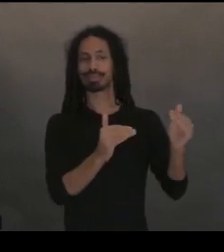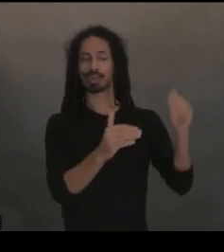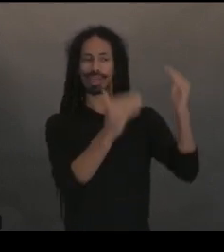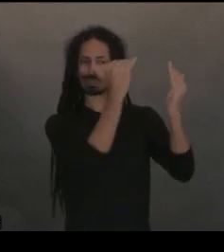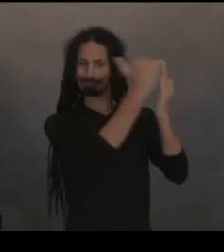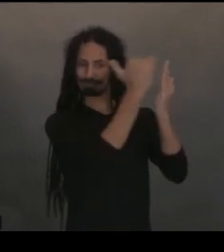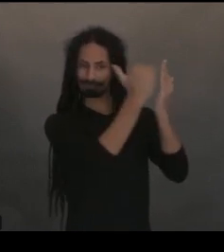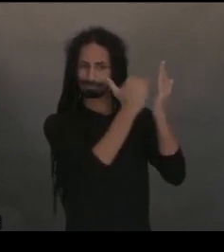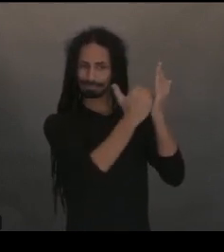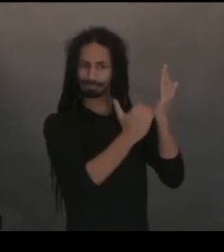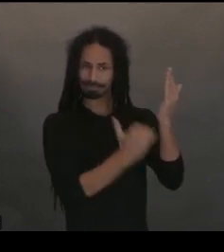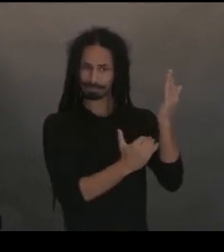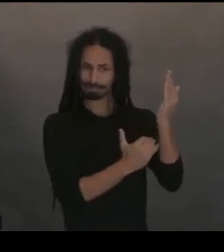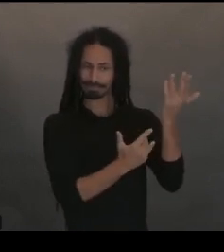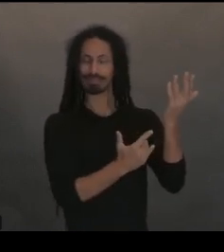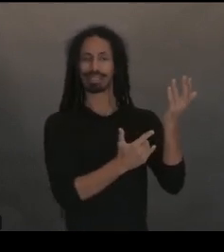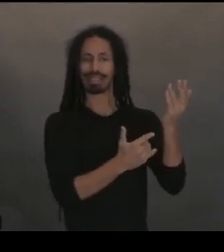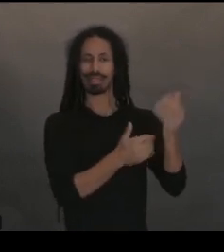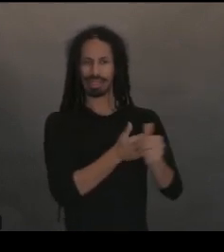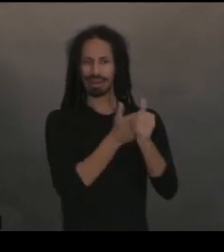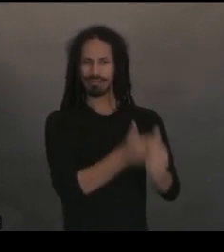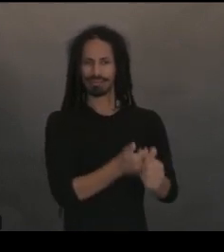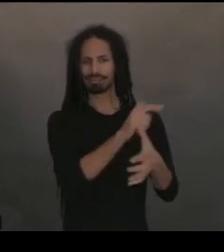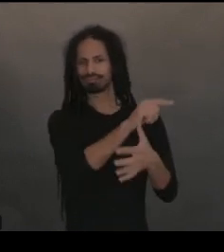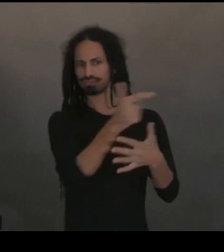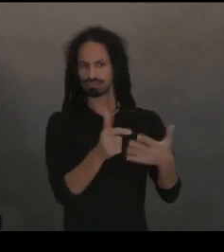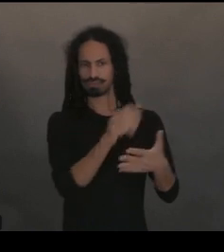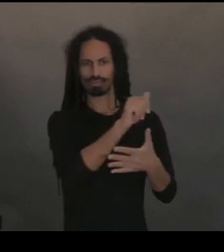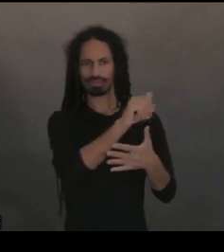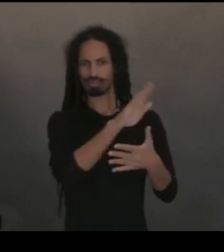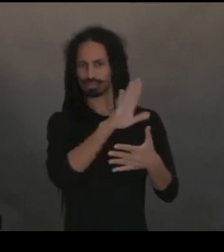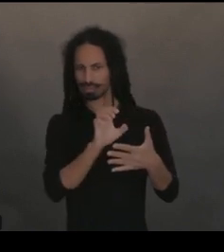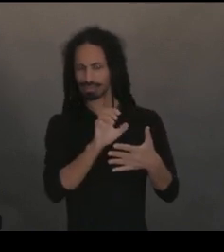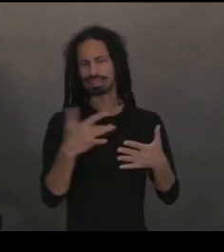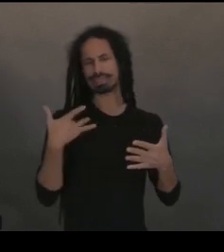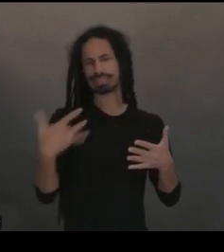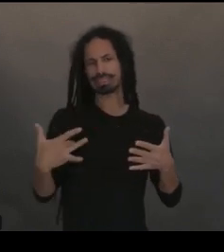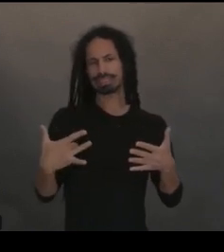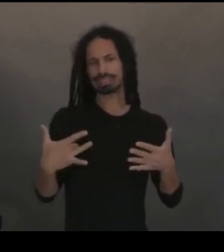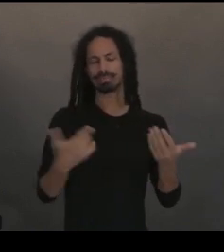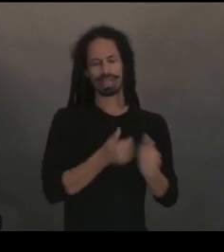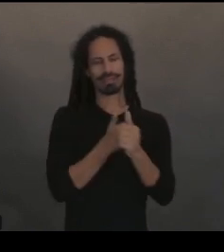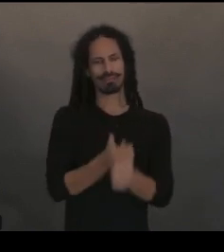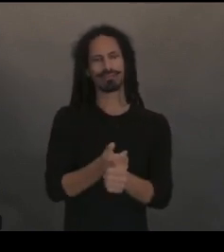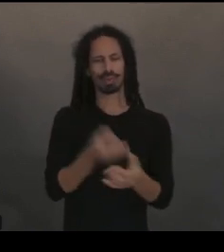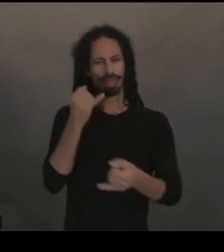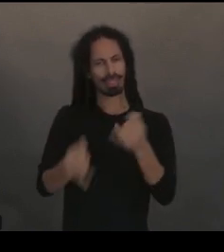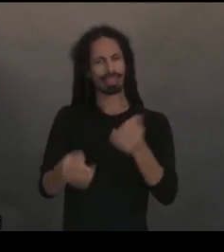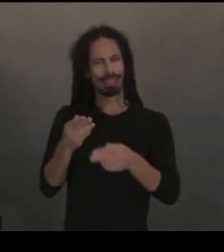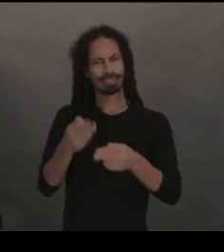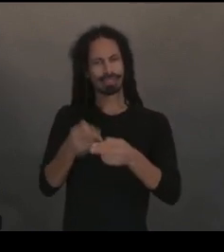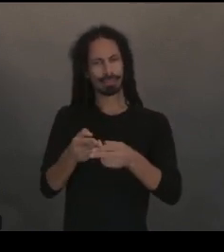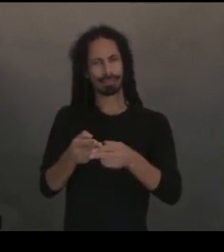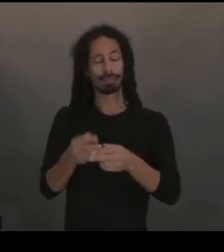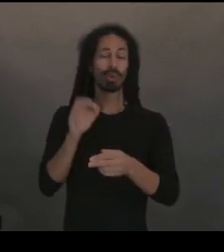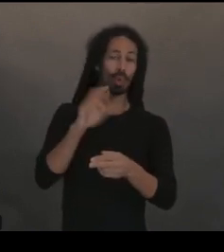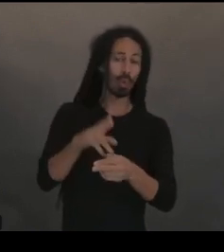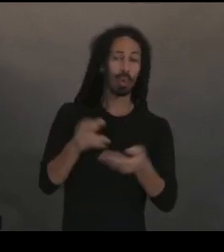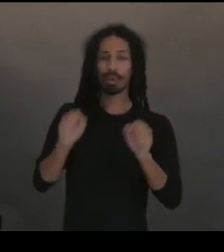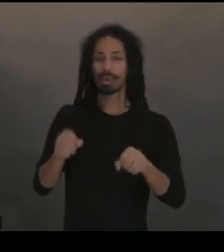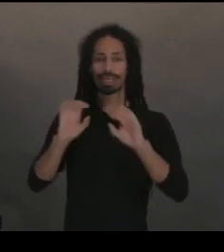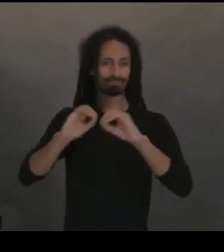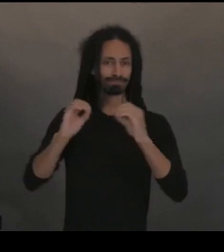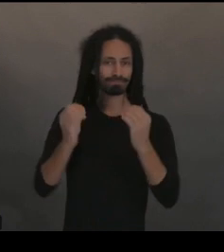listed alphabetically, usually by author's last name, but it could also be by organization name if there's